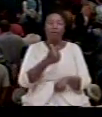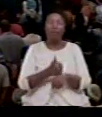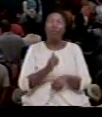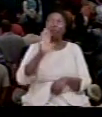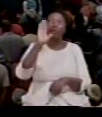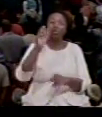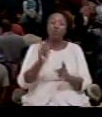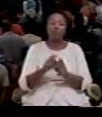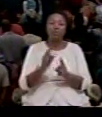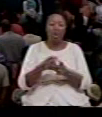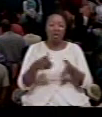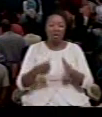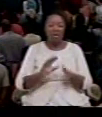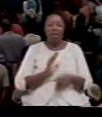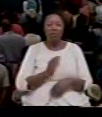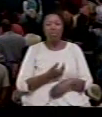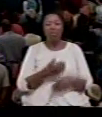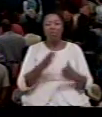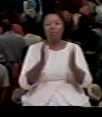name.